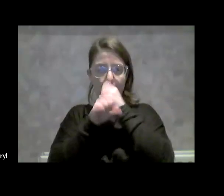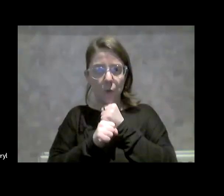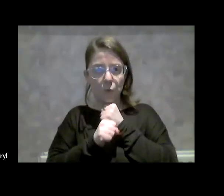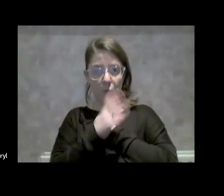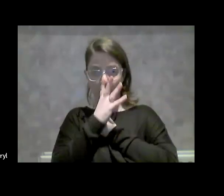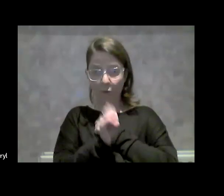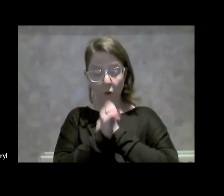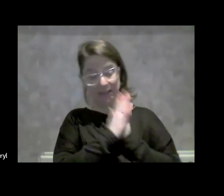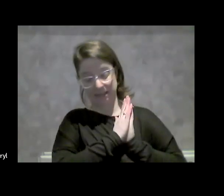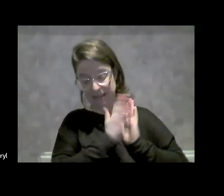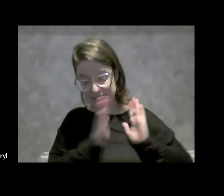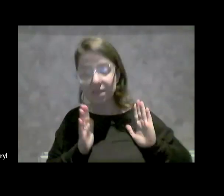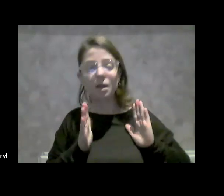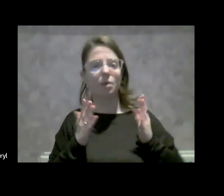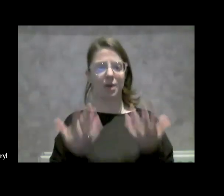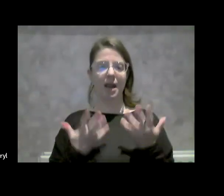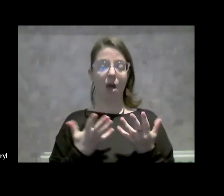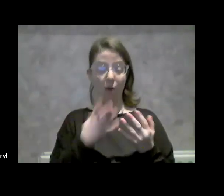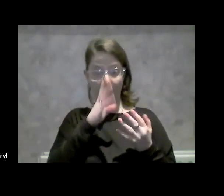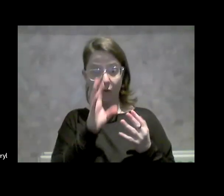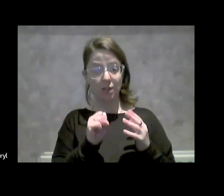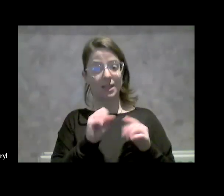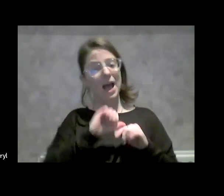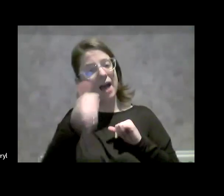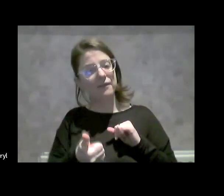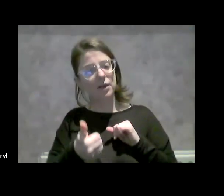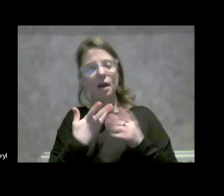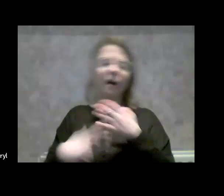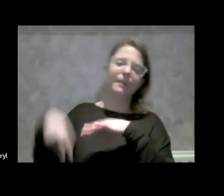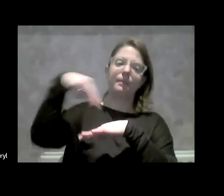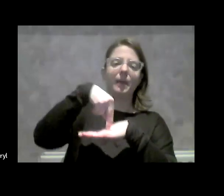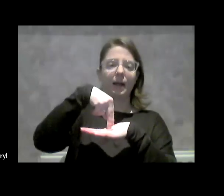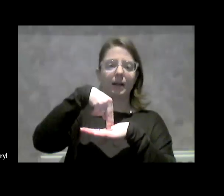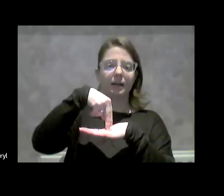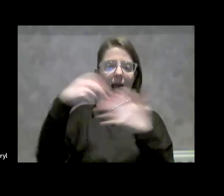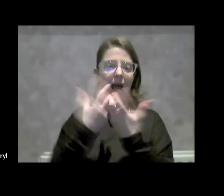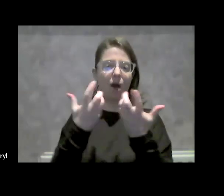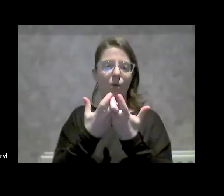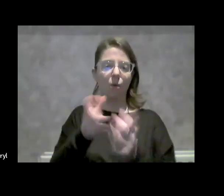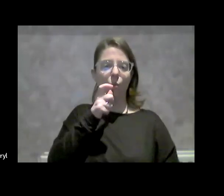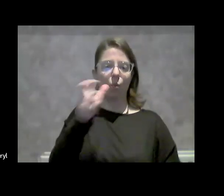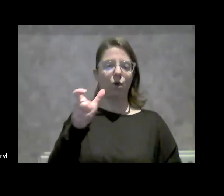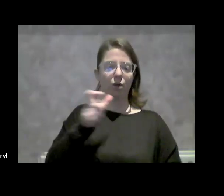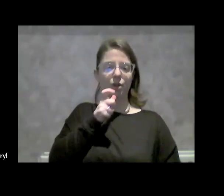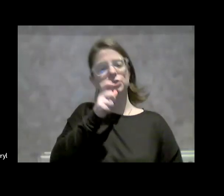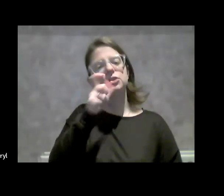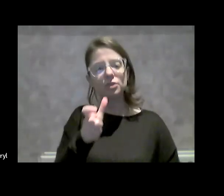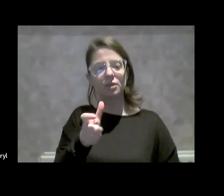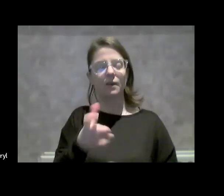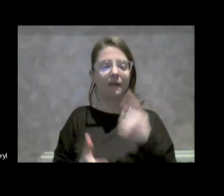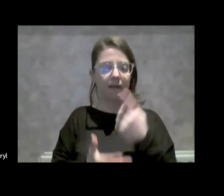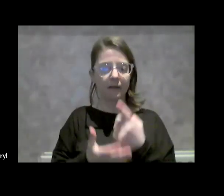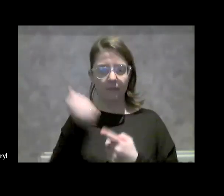40 stretch, but now after my 40, I'm resurrected by words, found